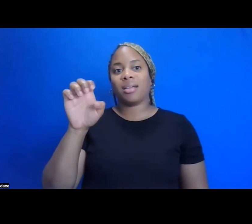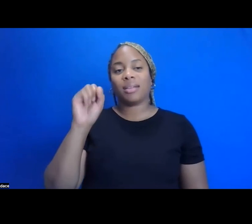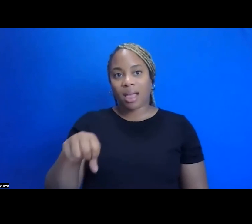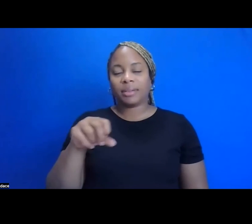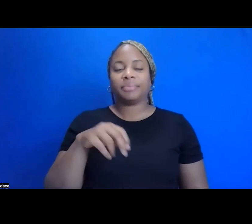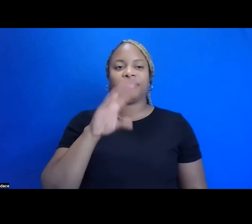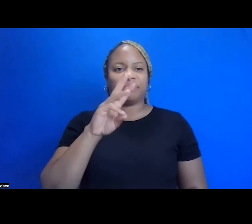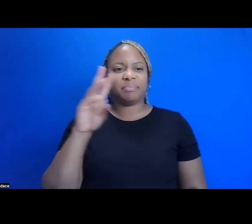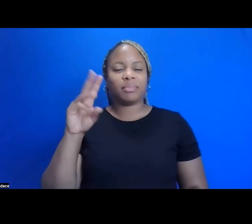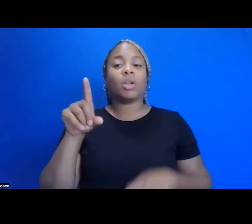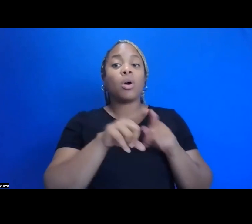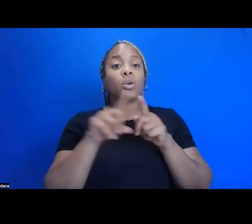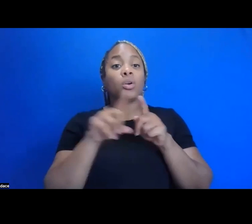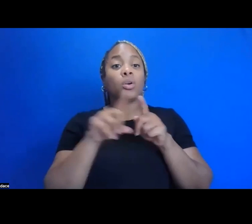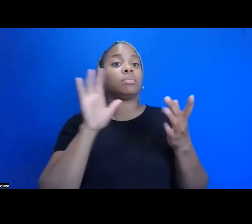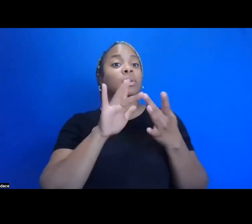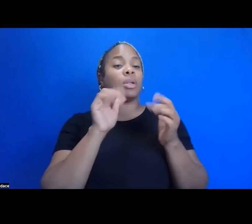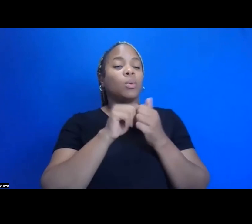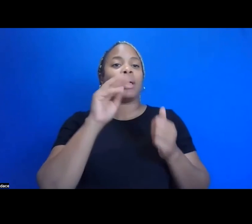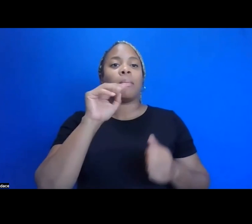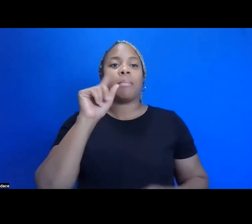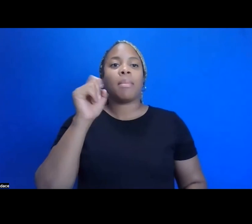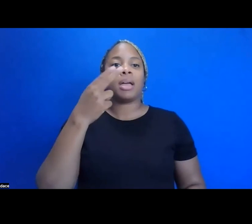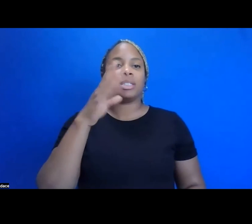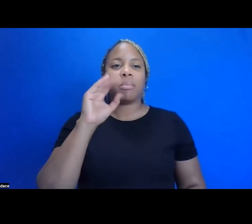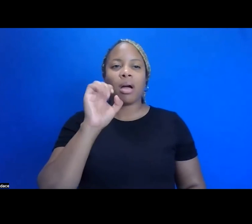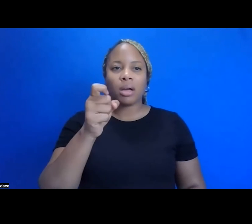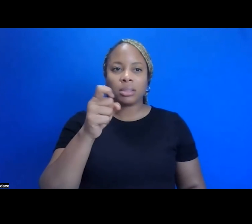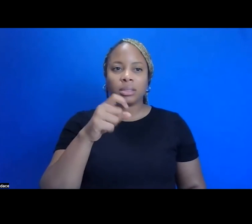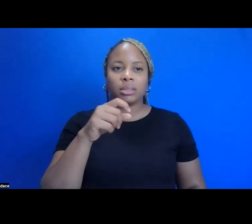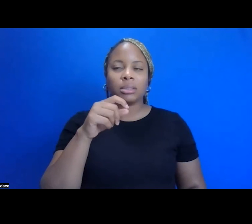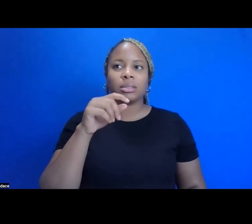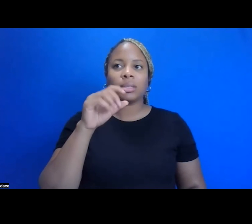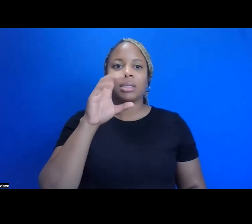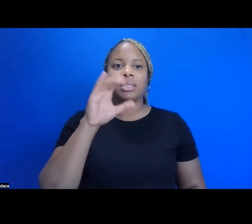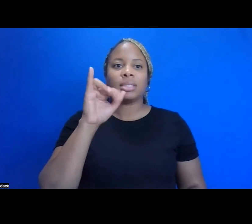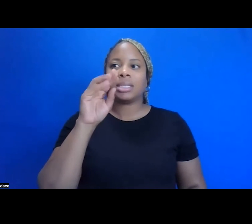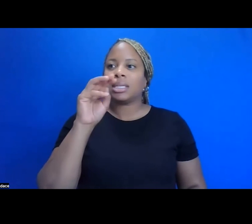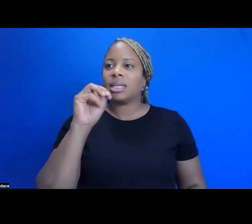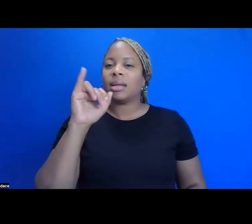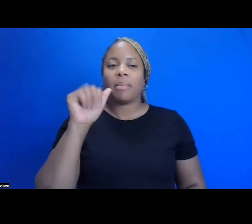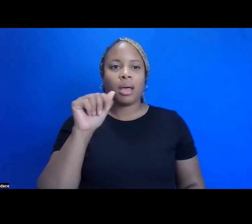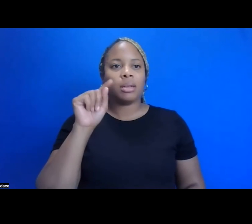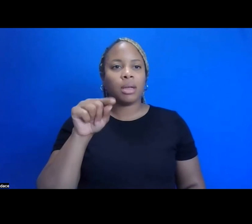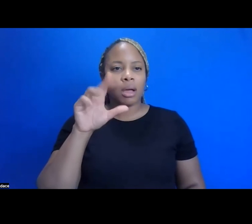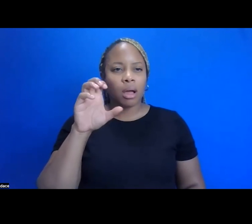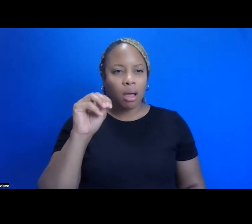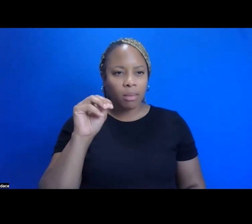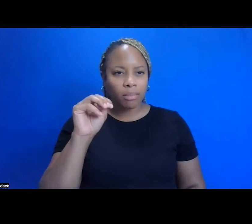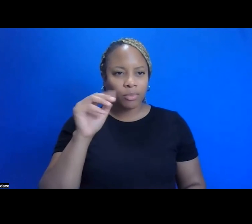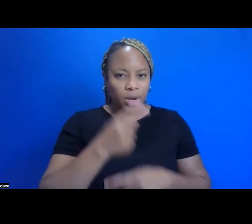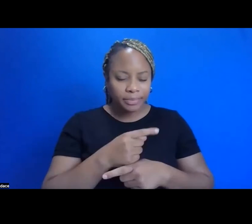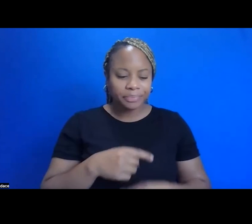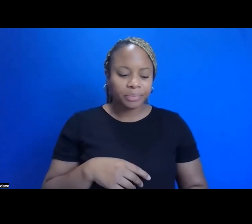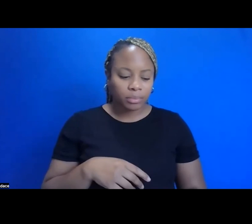touch with Matchbox Cine, if I'm not mistaken, at matchboxcine@gmail.com. Yes? Yes, well,